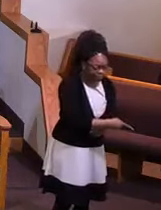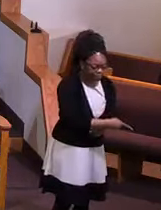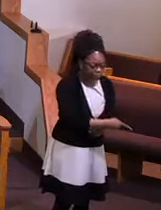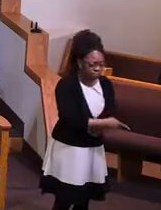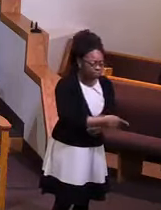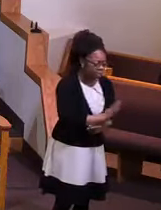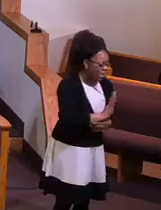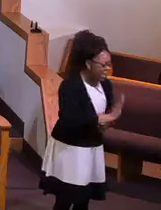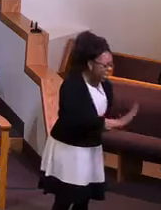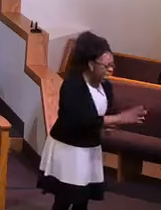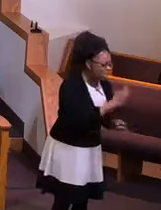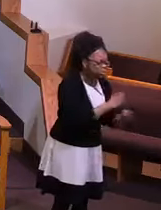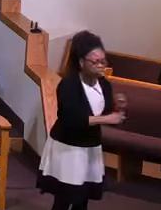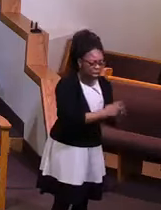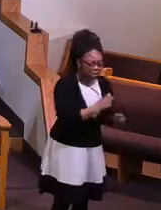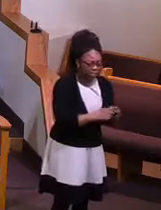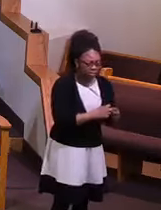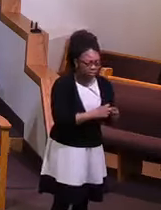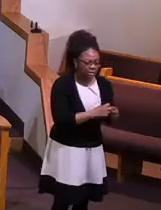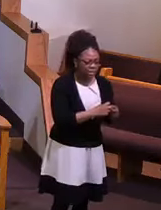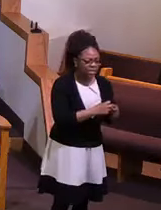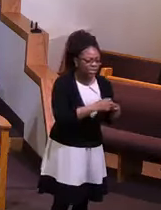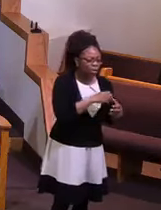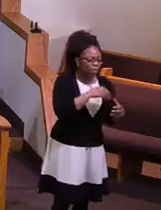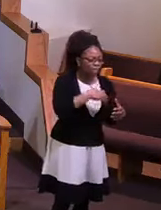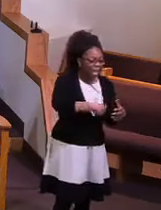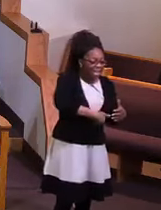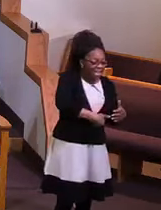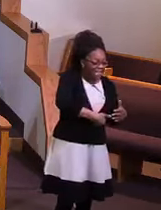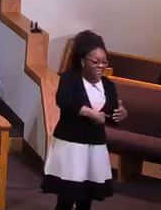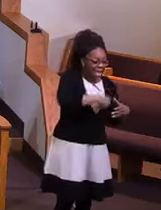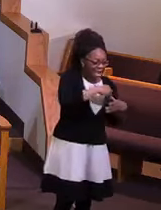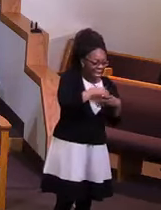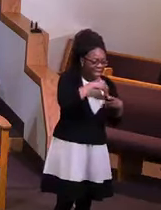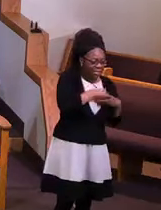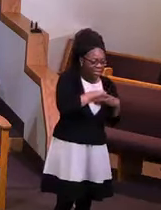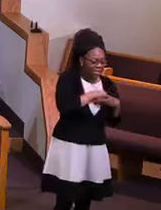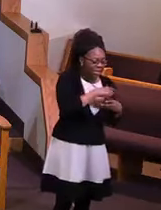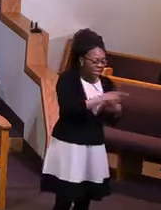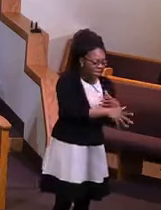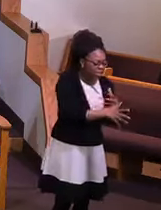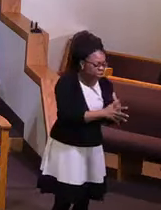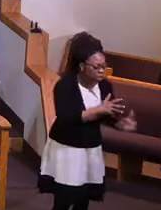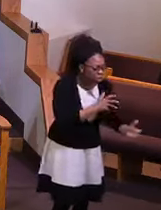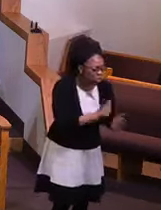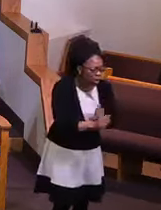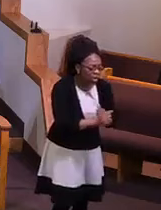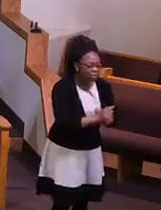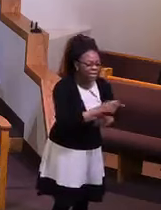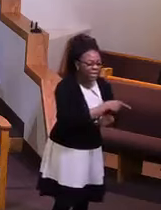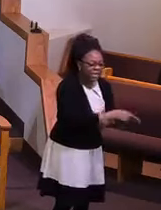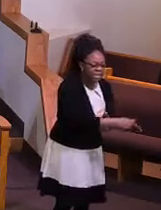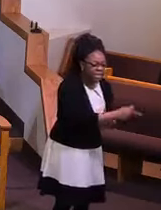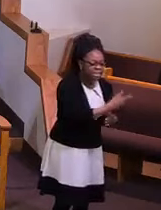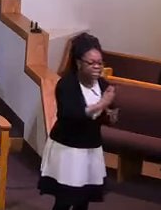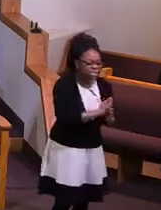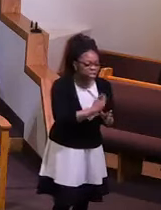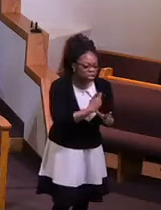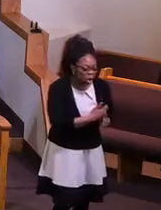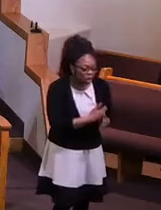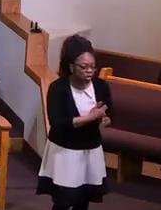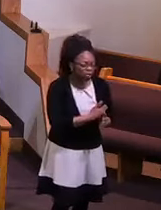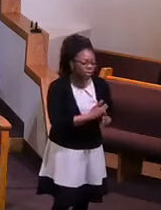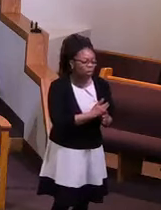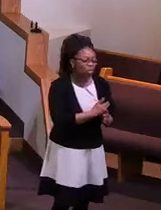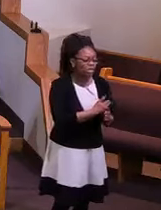His problem is on the inside. This brother is corrupt. He's disturbed by what's